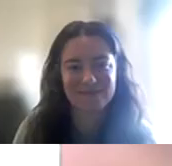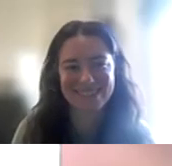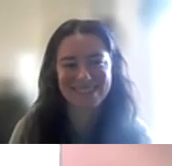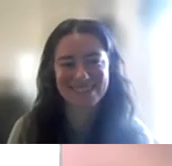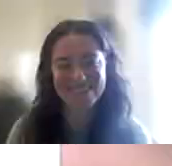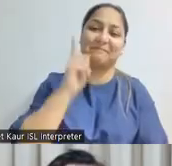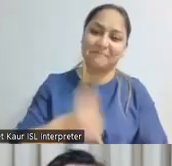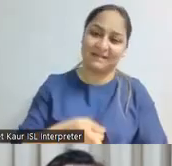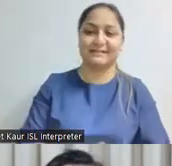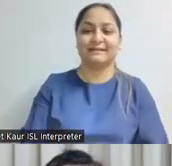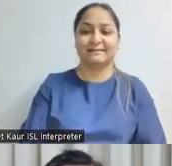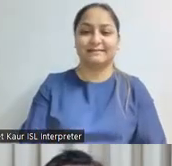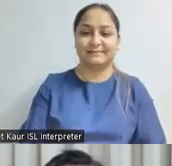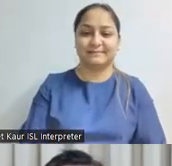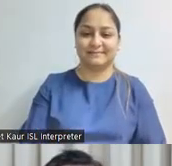face.